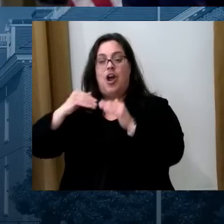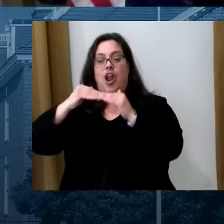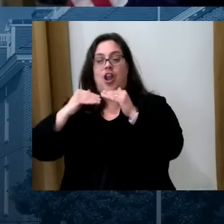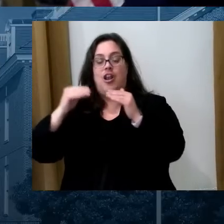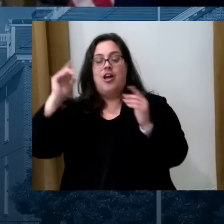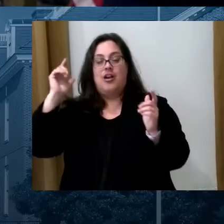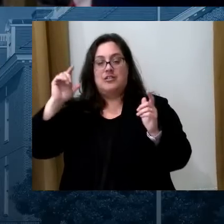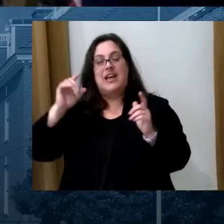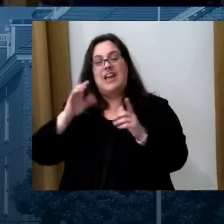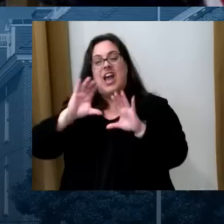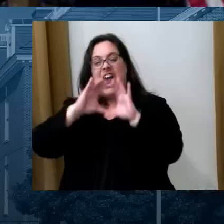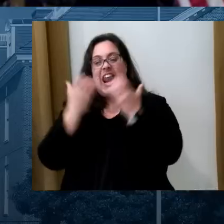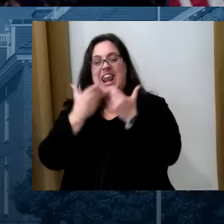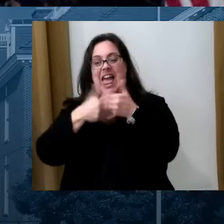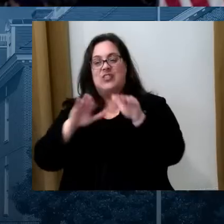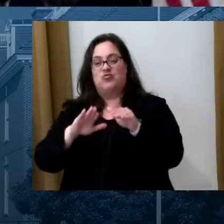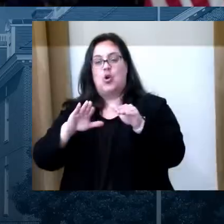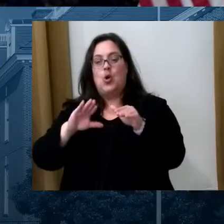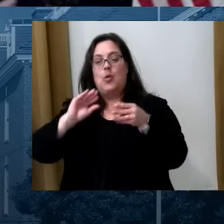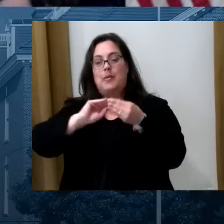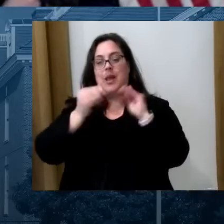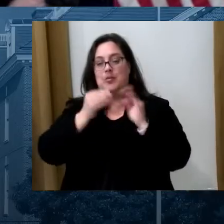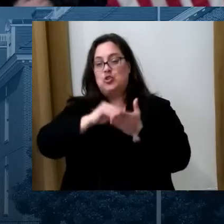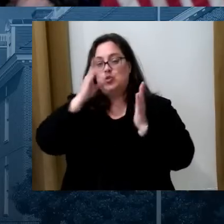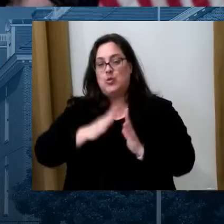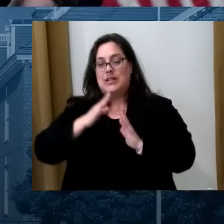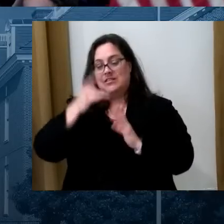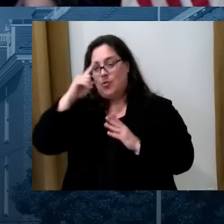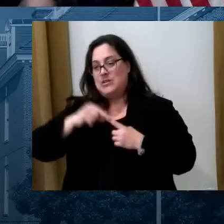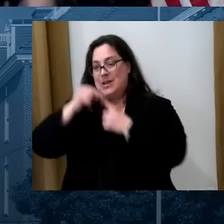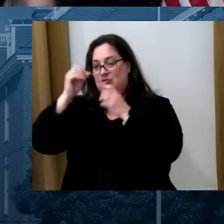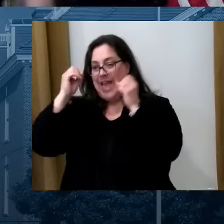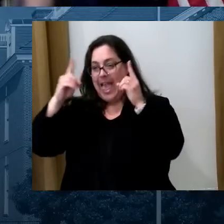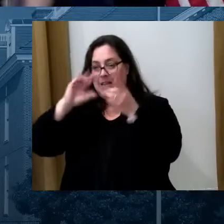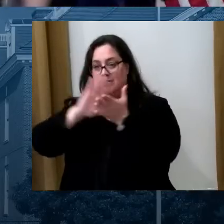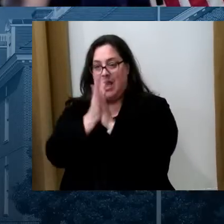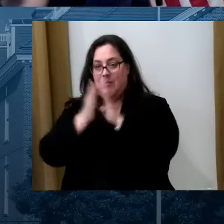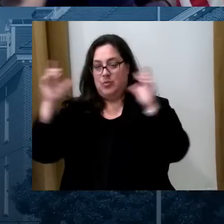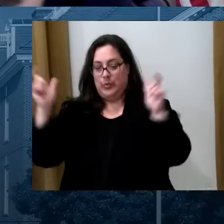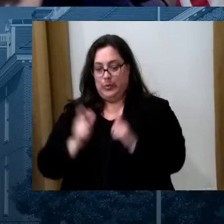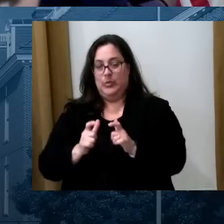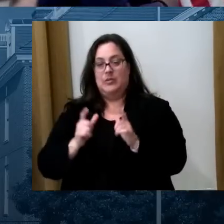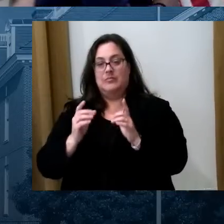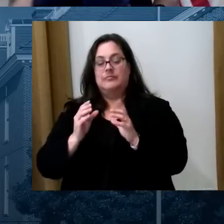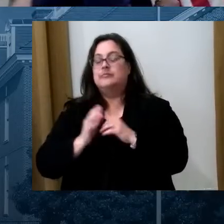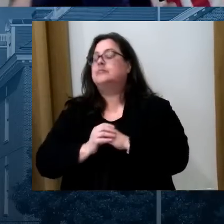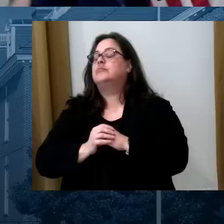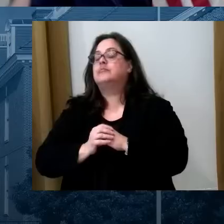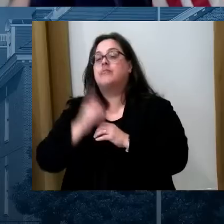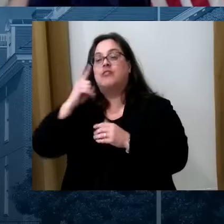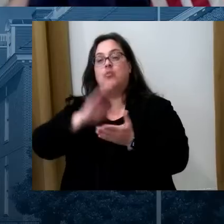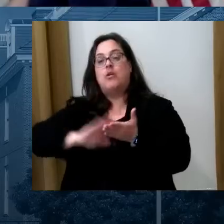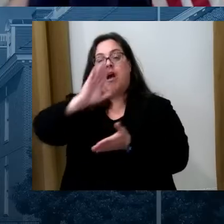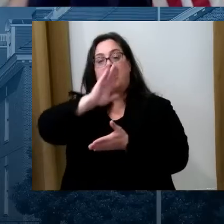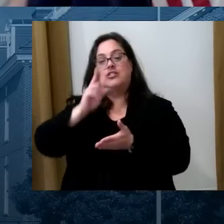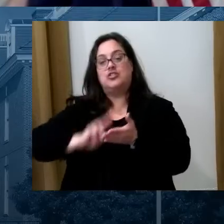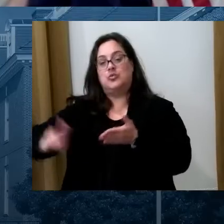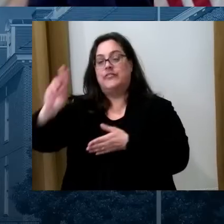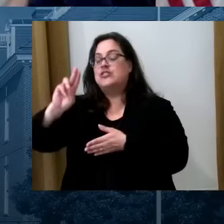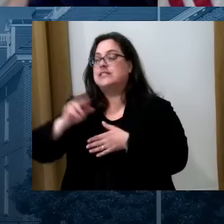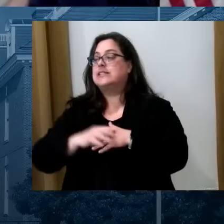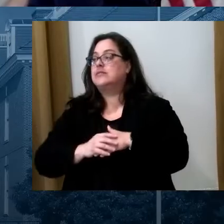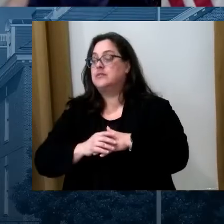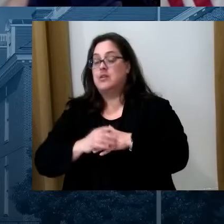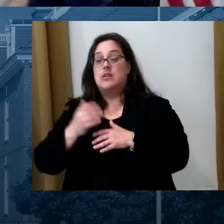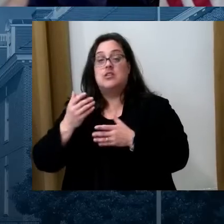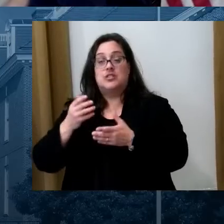student-teacher ratios for preschool special ed students. For our colleges and universities, we